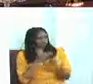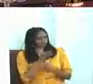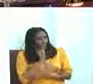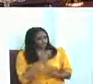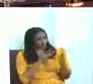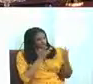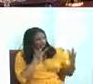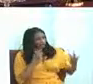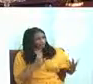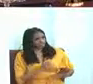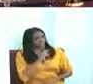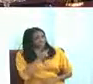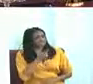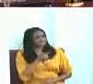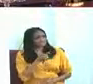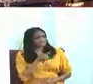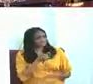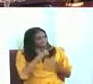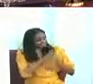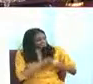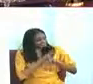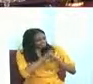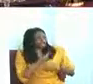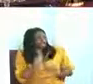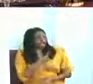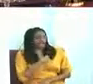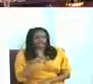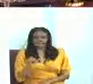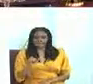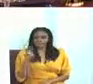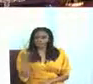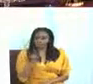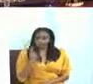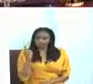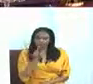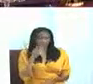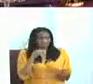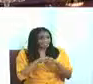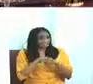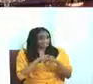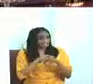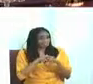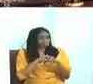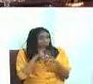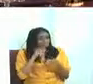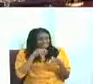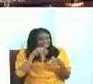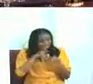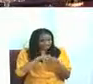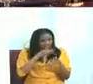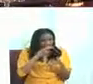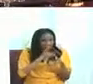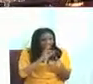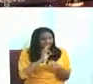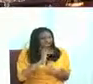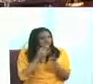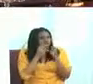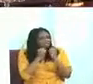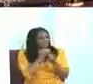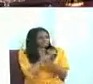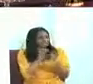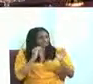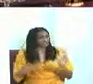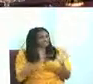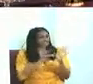you would nourish us as always. In the name of our beloved Savior, Jesus Christ.